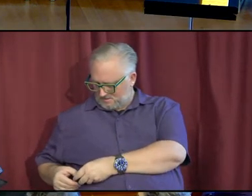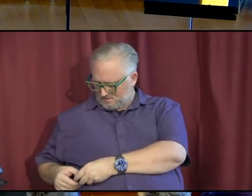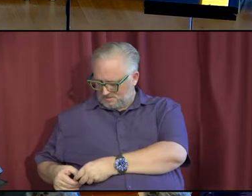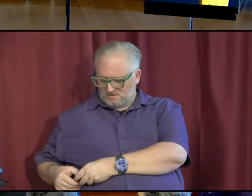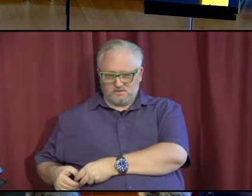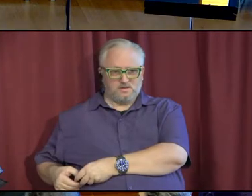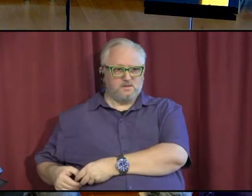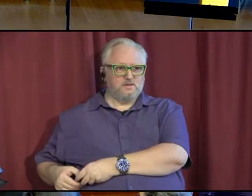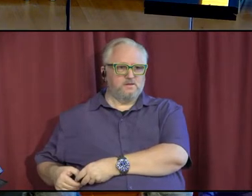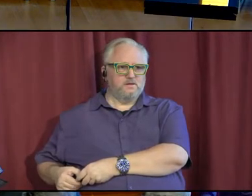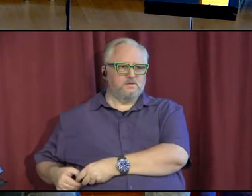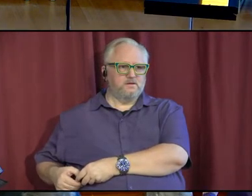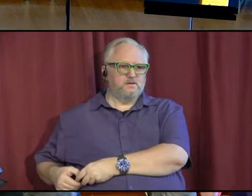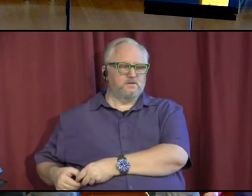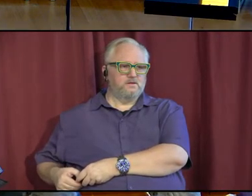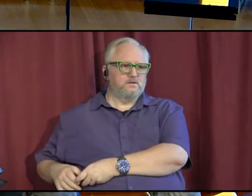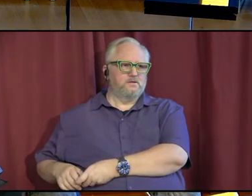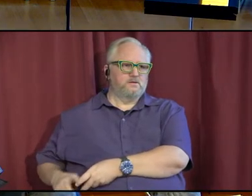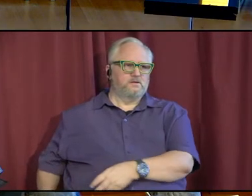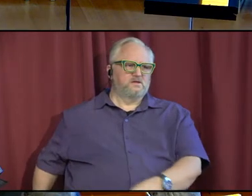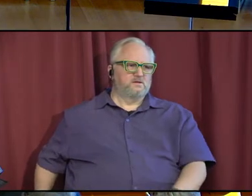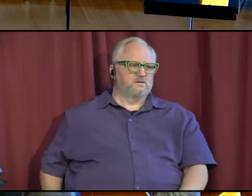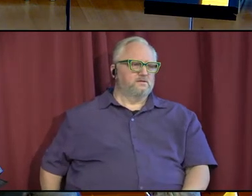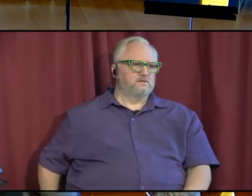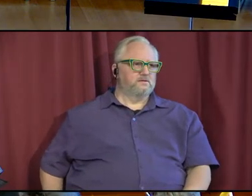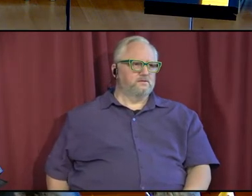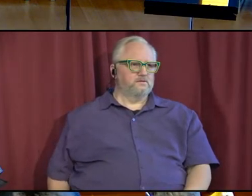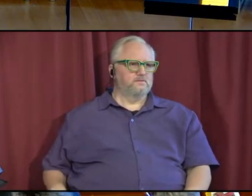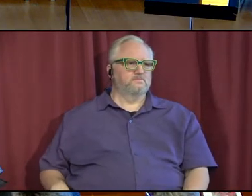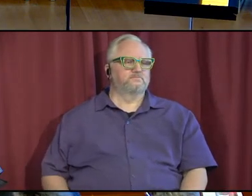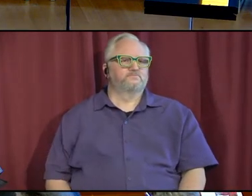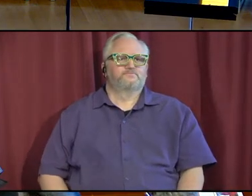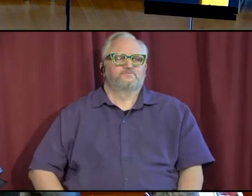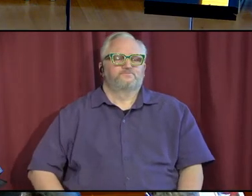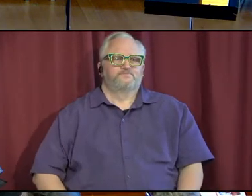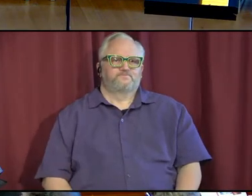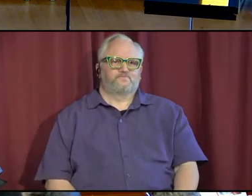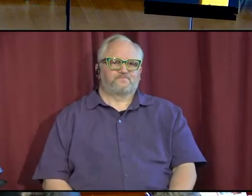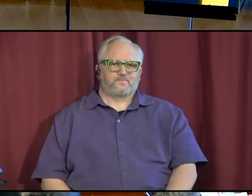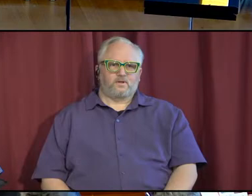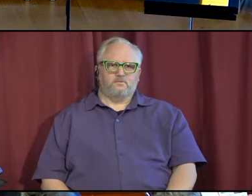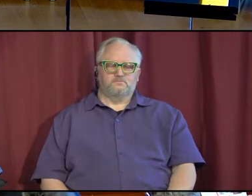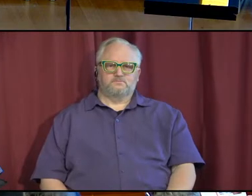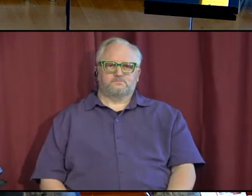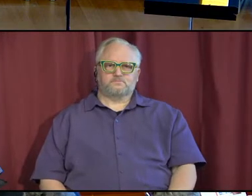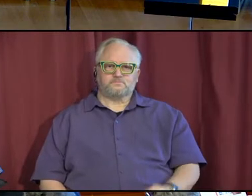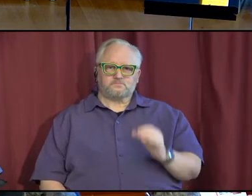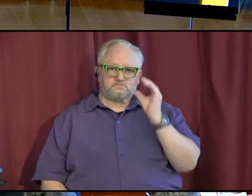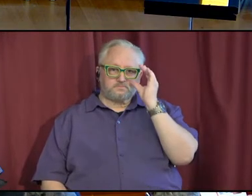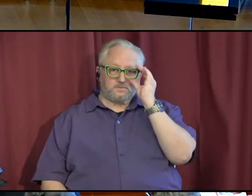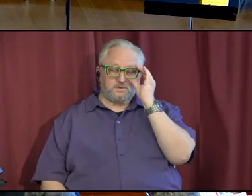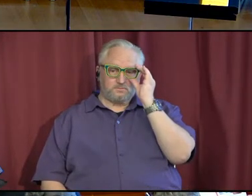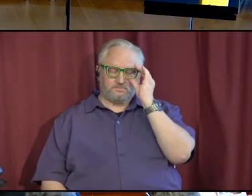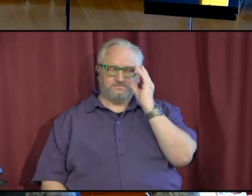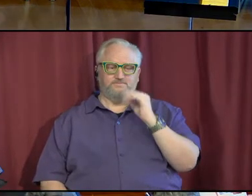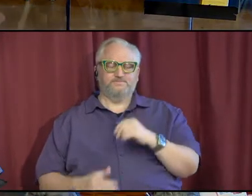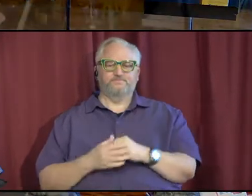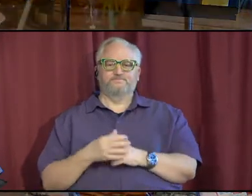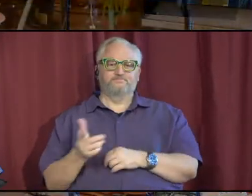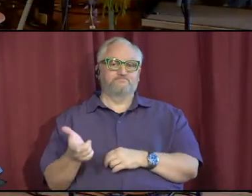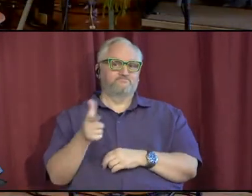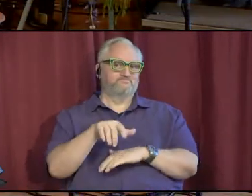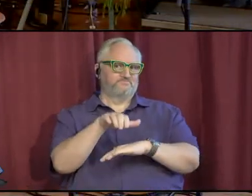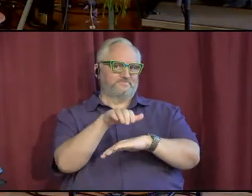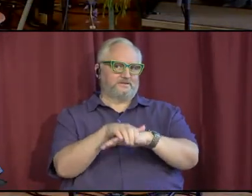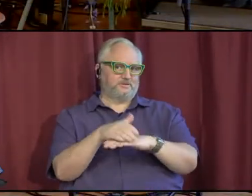primera vez. Les extendemos la invitación de rellenar el formulario en el orden de servicio.